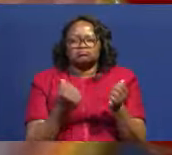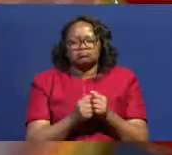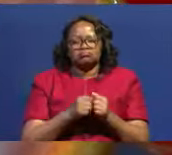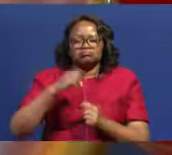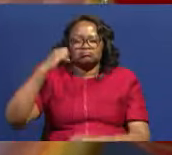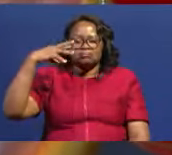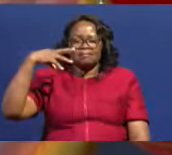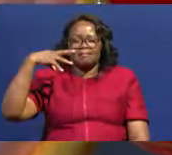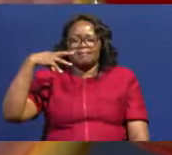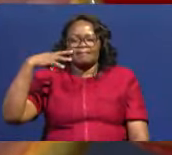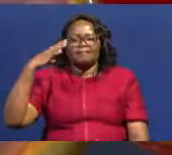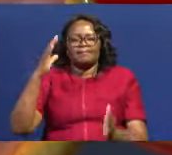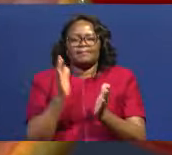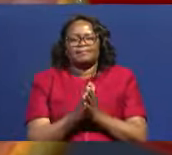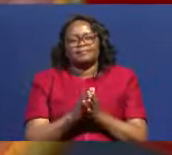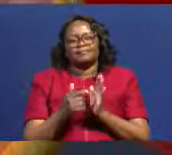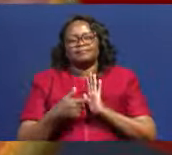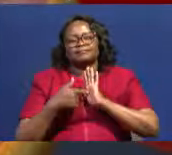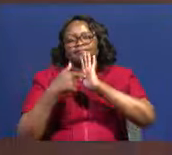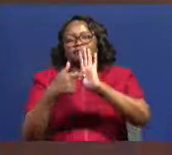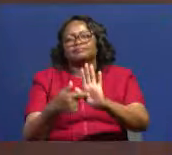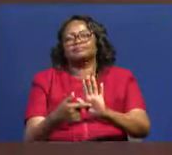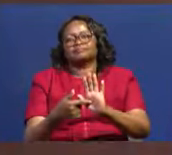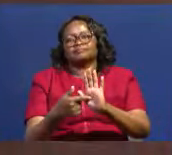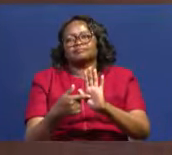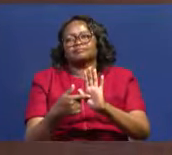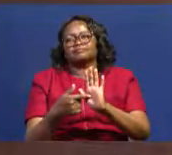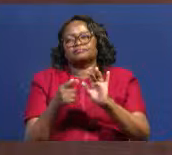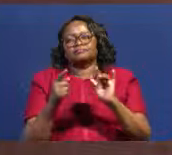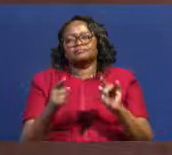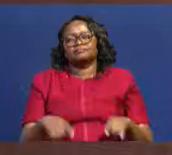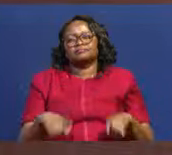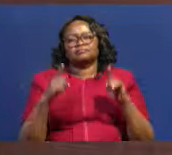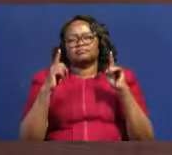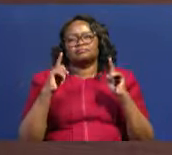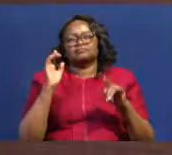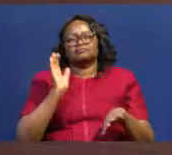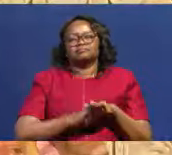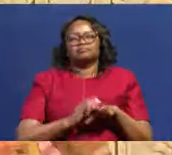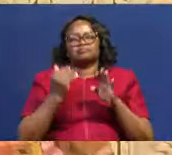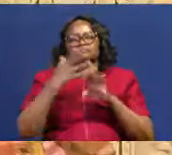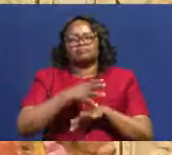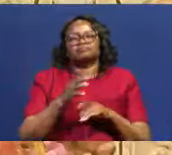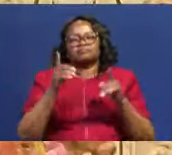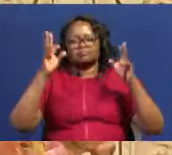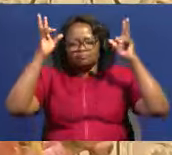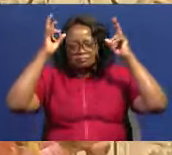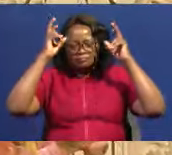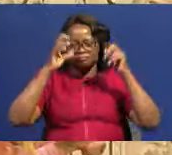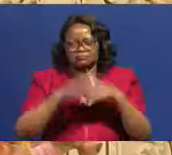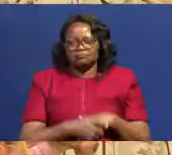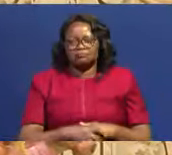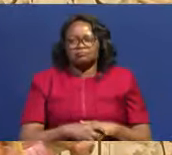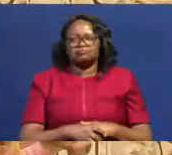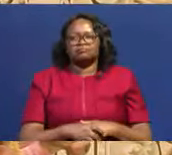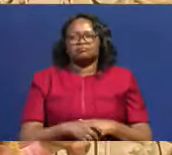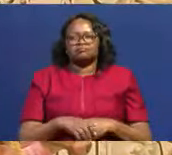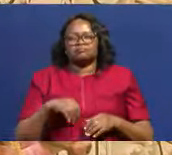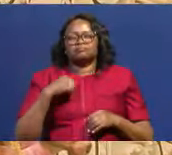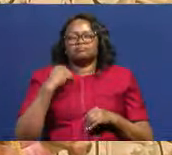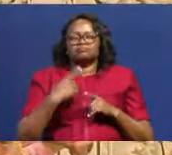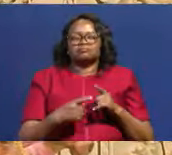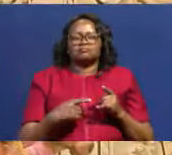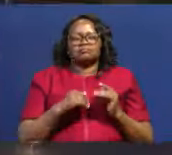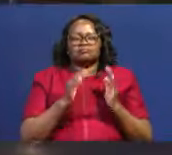those lights. So this signifies the triumph of good over evil. Each diya carries a prayer,